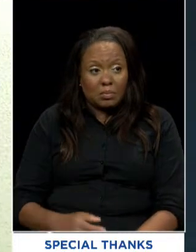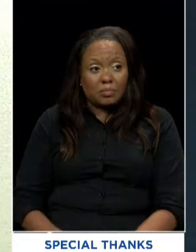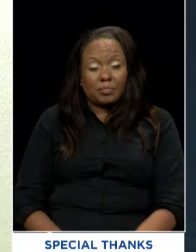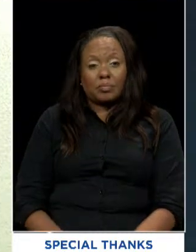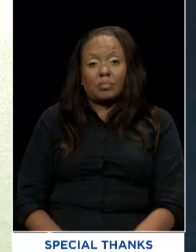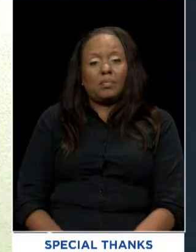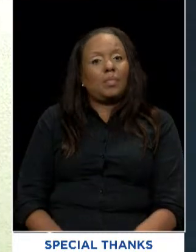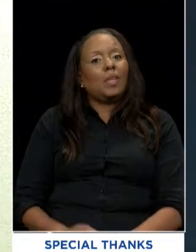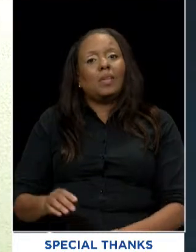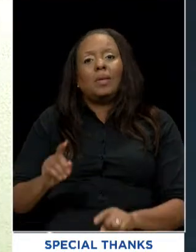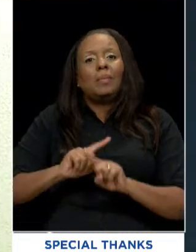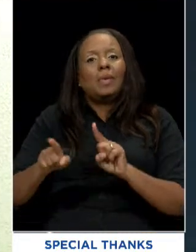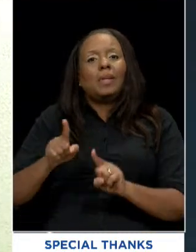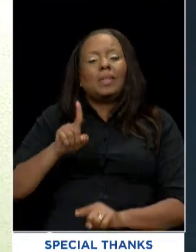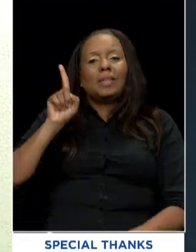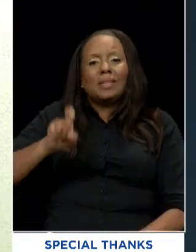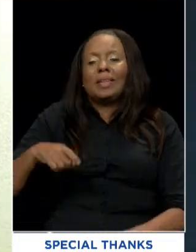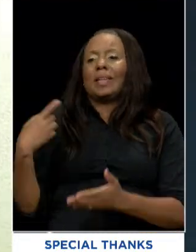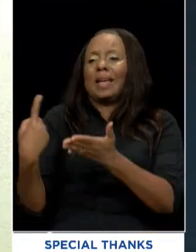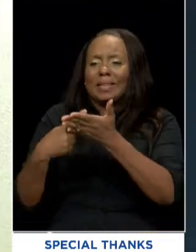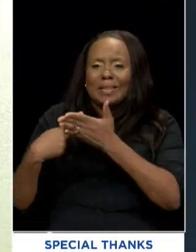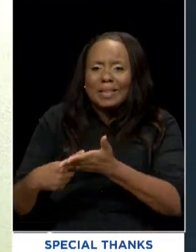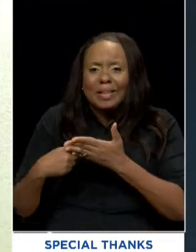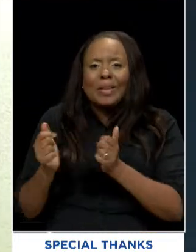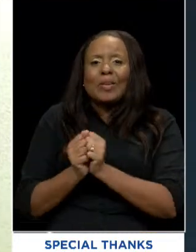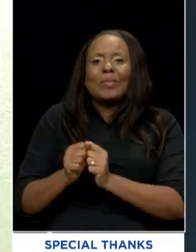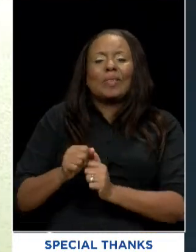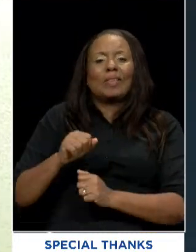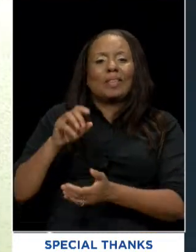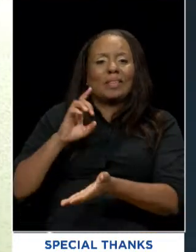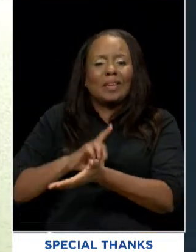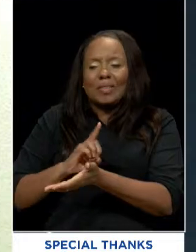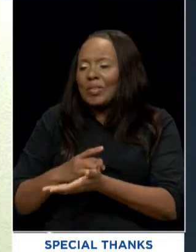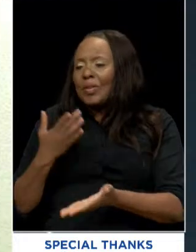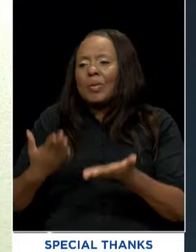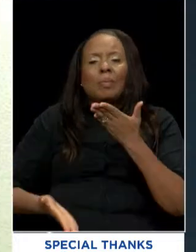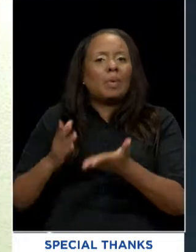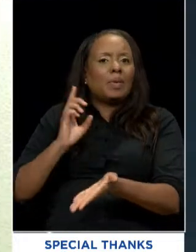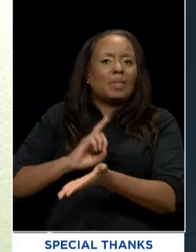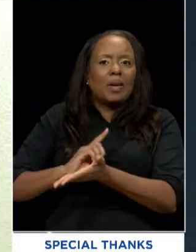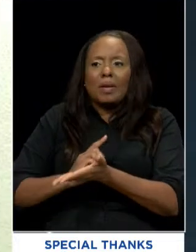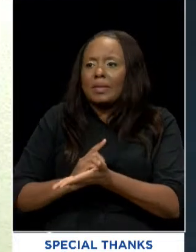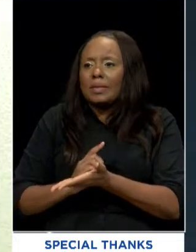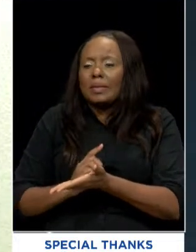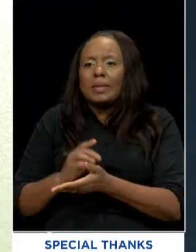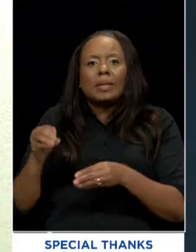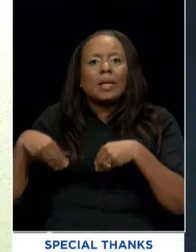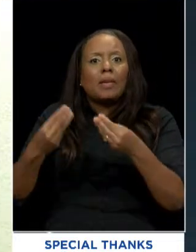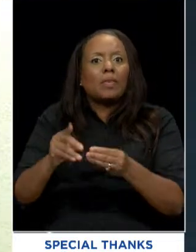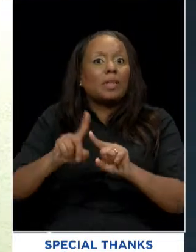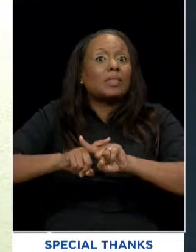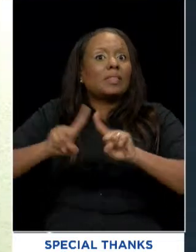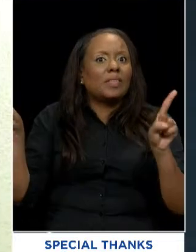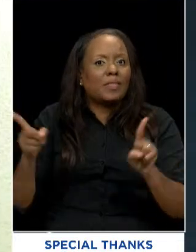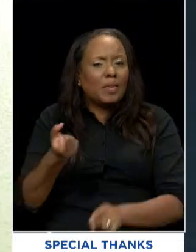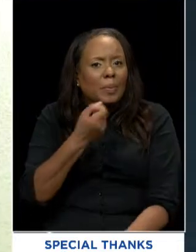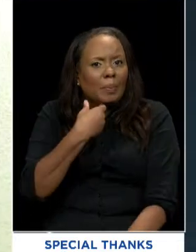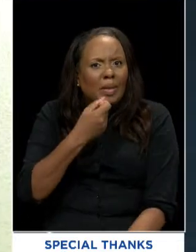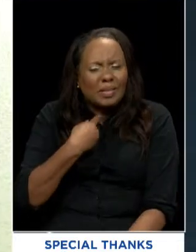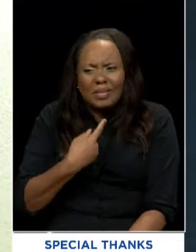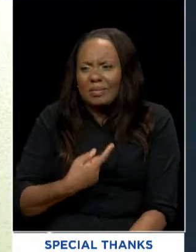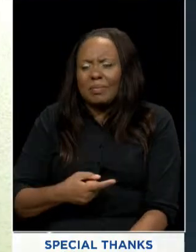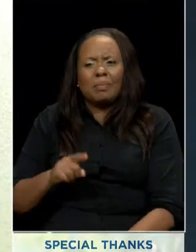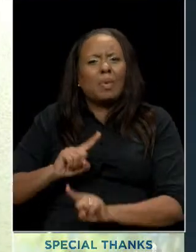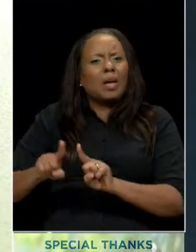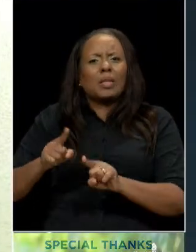the physician the opportunity to try to engage, to look at alternatives, and to look to see what other options are